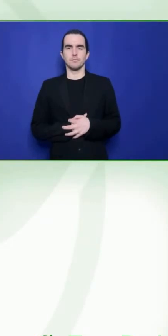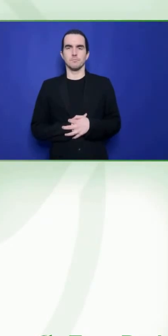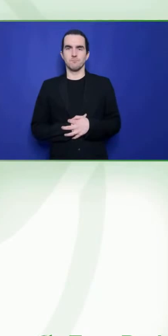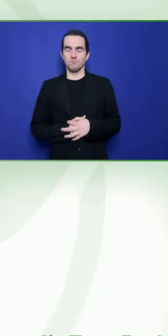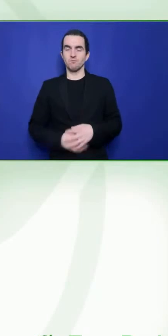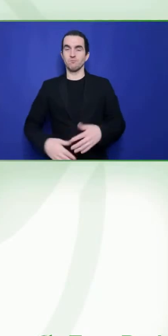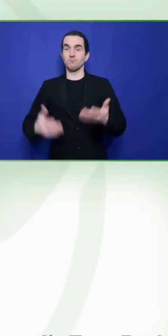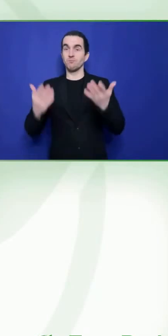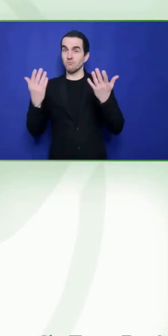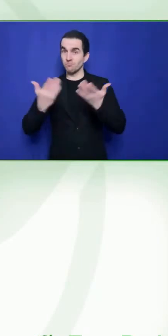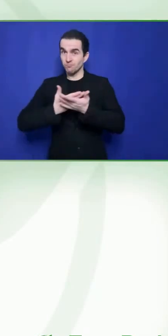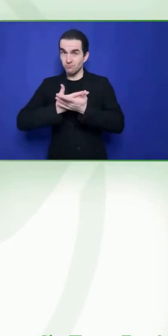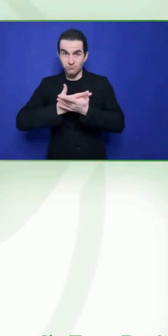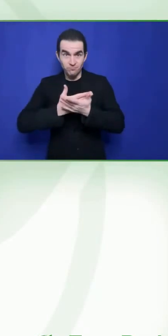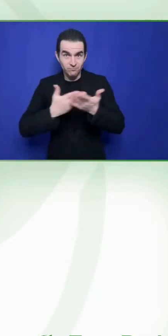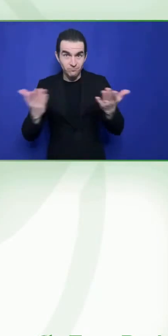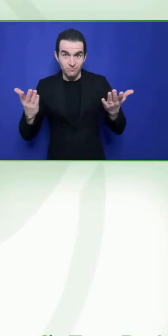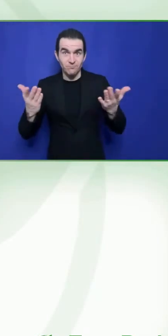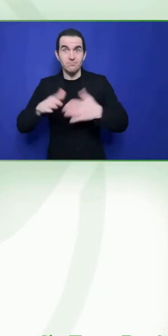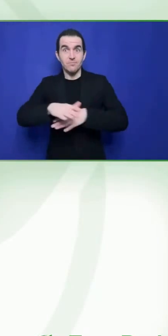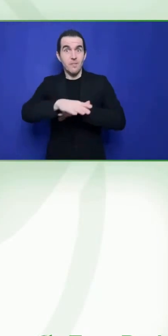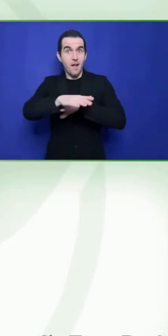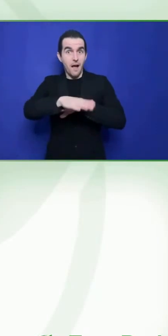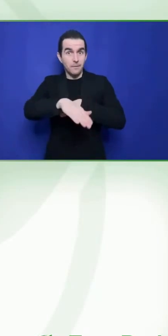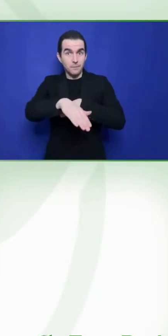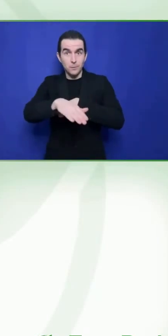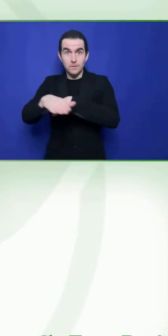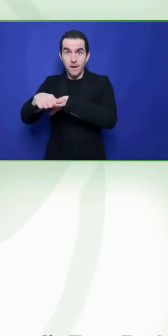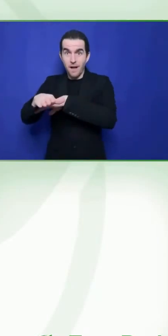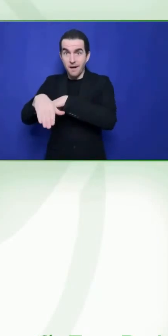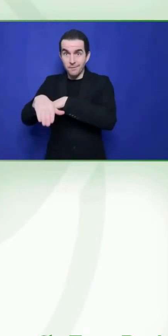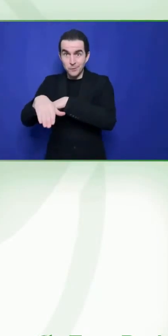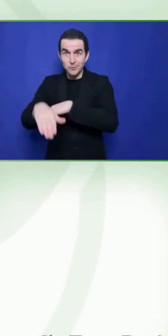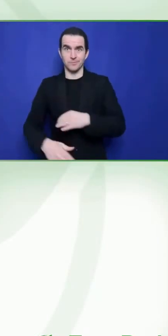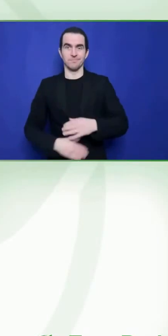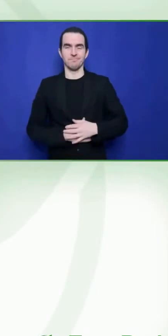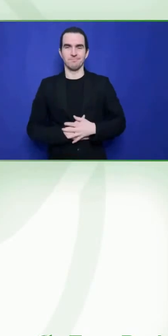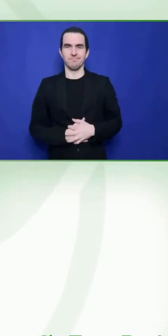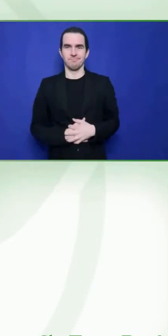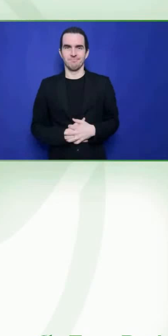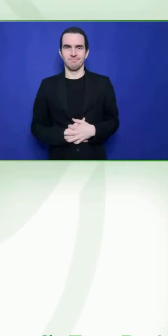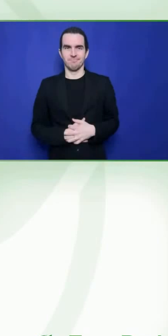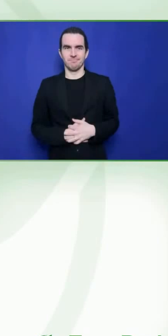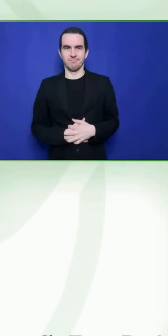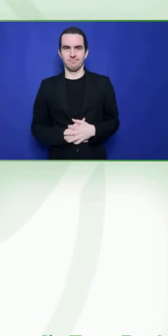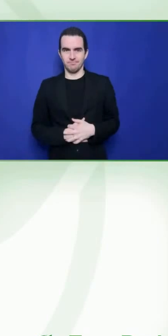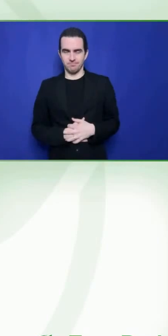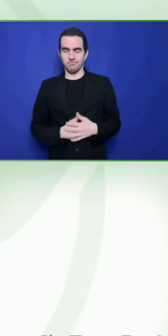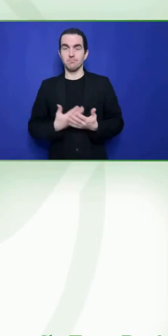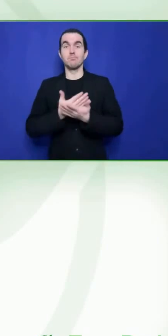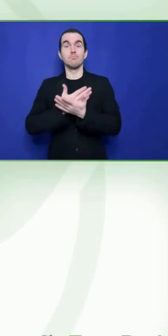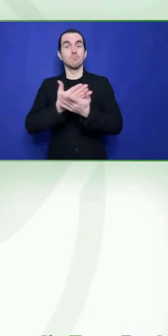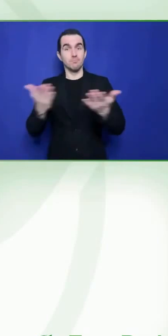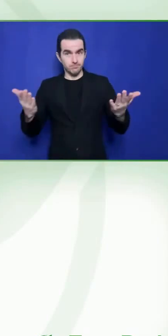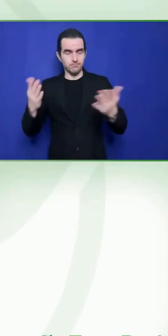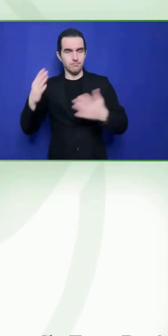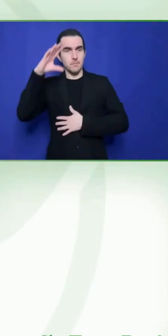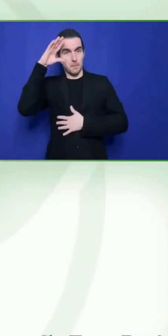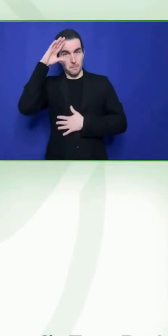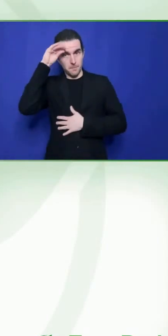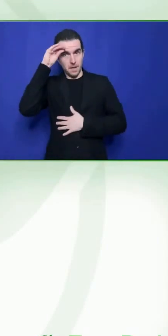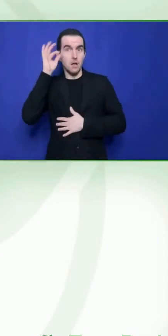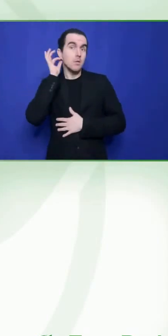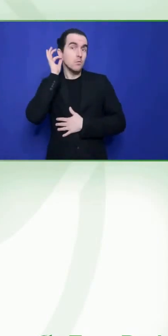here on stage, but we have an absolutely fantastic lineup virtually with us. A lot of